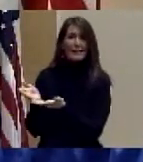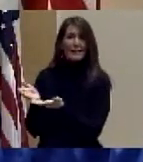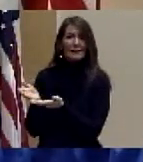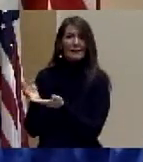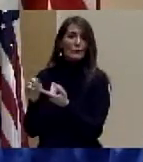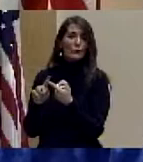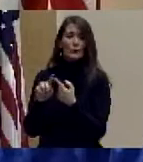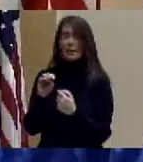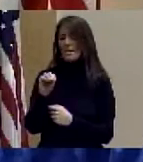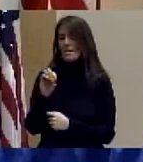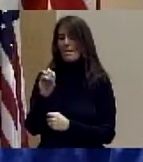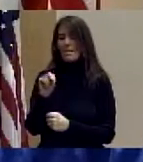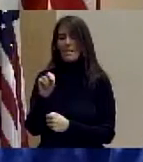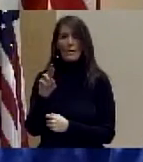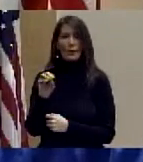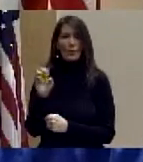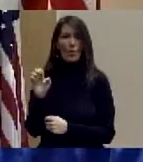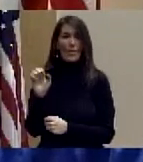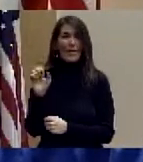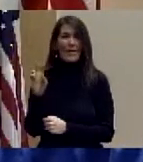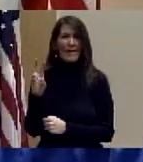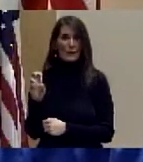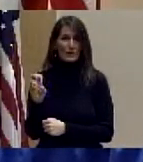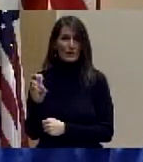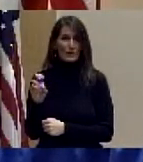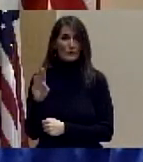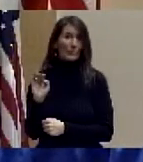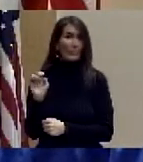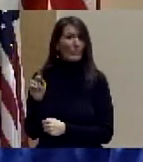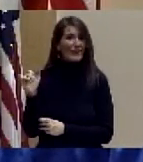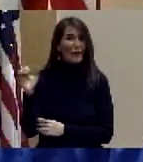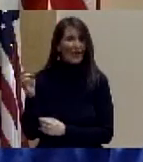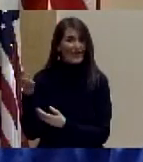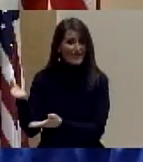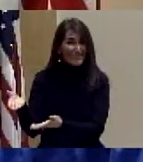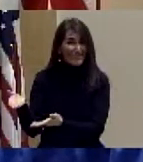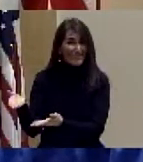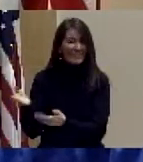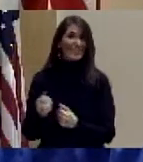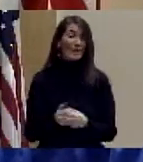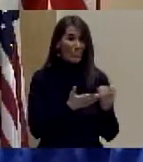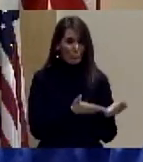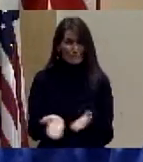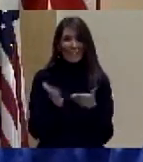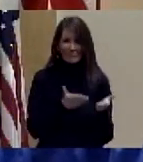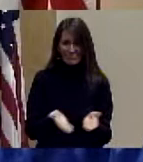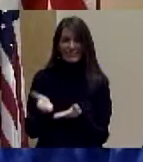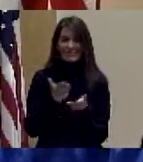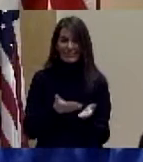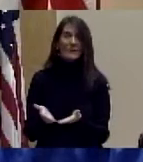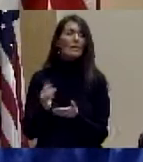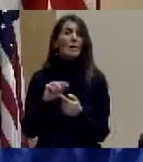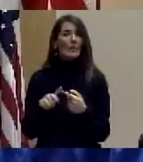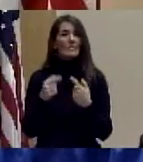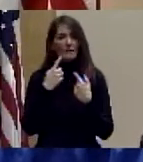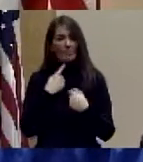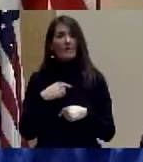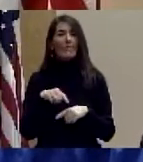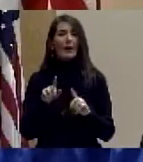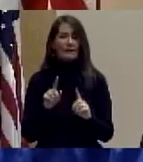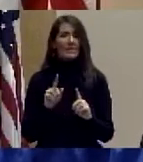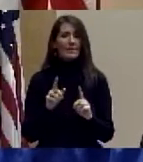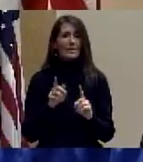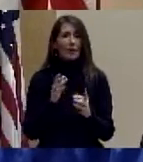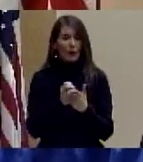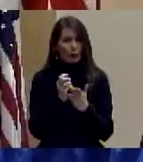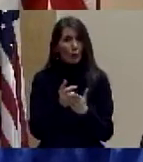out to Monroe Avenue, to the brickyards. Now, once the final historic and environmental review and approvals have been finalized,